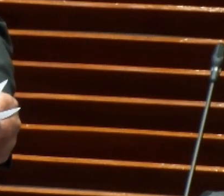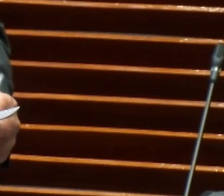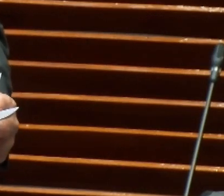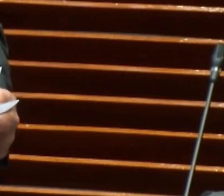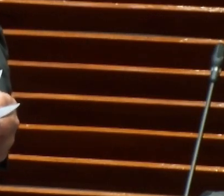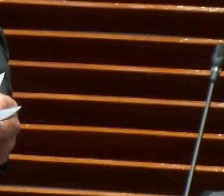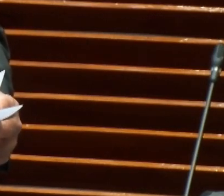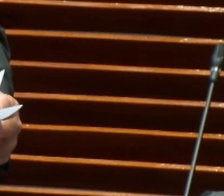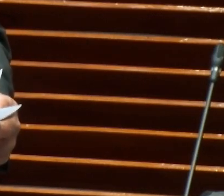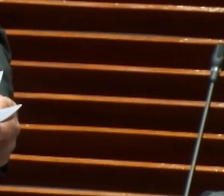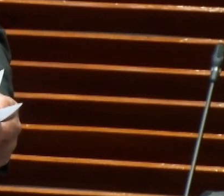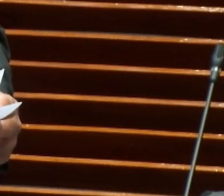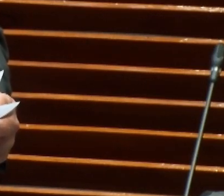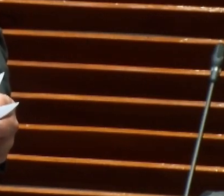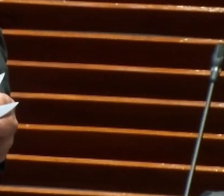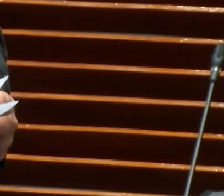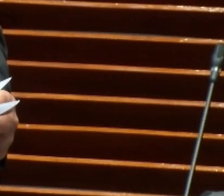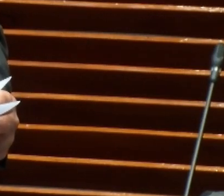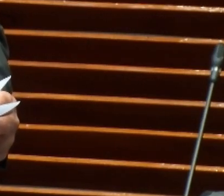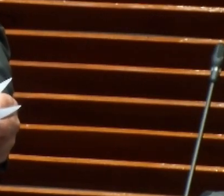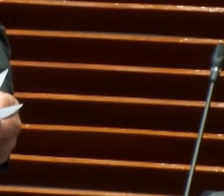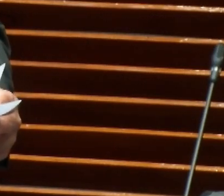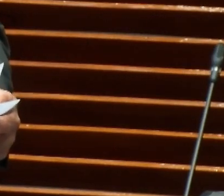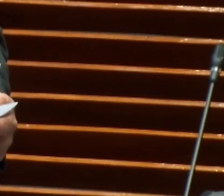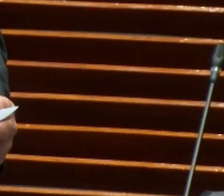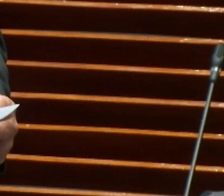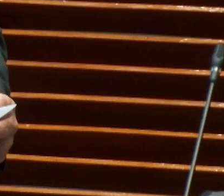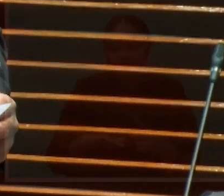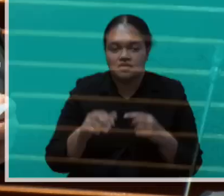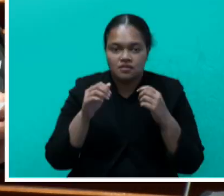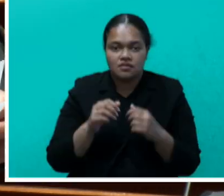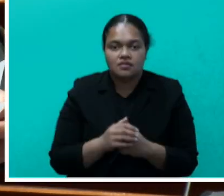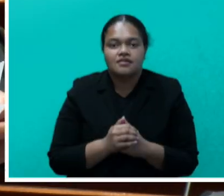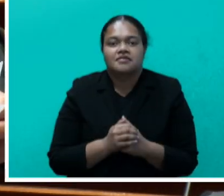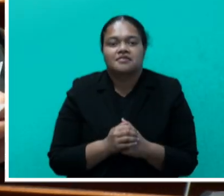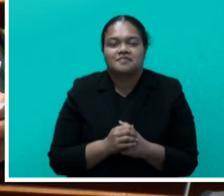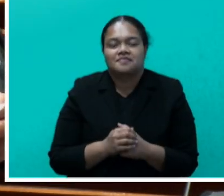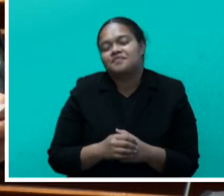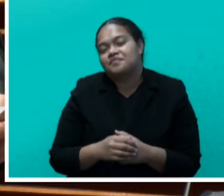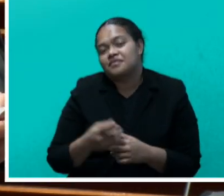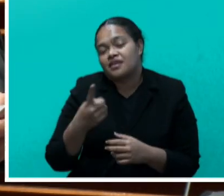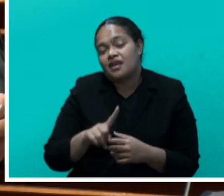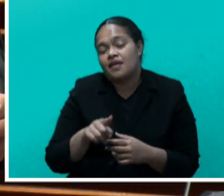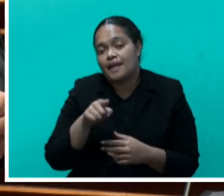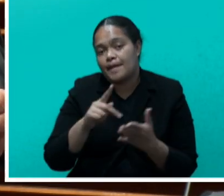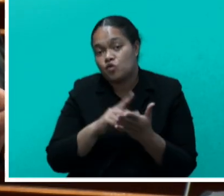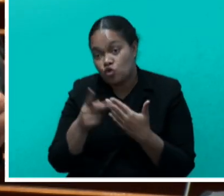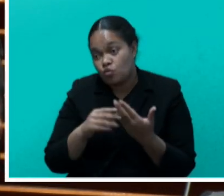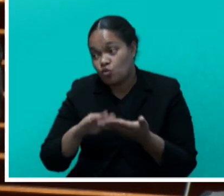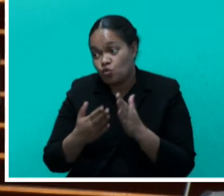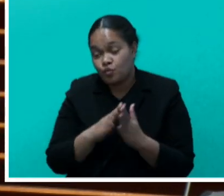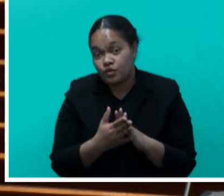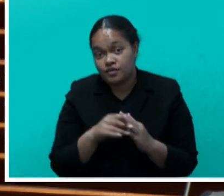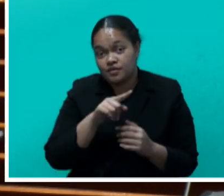was once a leading economy in the Pacific region. We have lost that prestige. The ROI program and in communities that are beneficiaries of